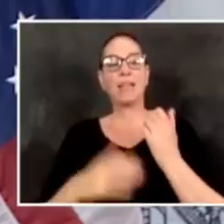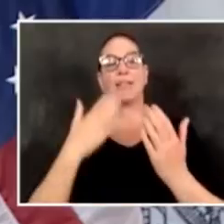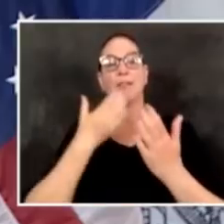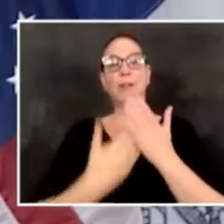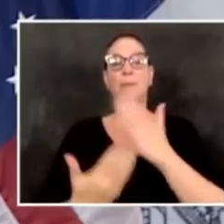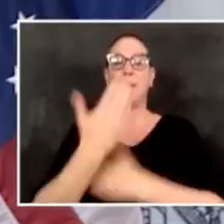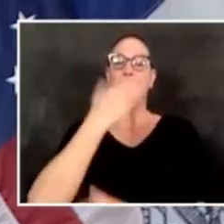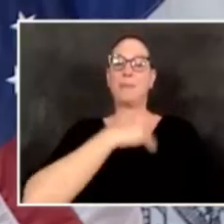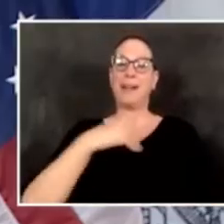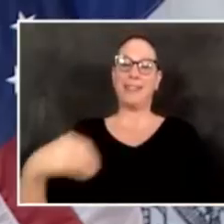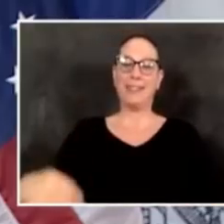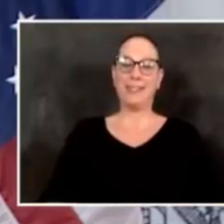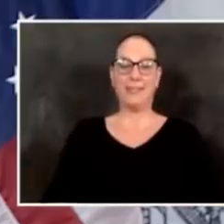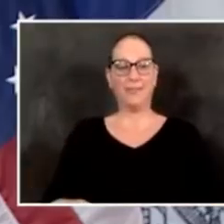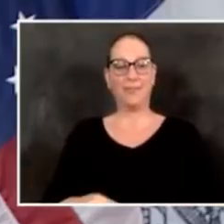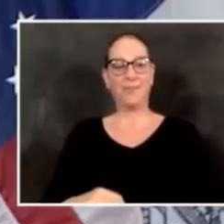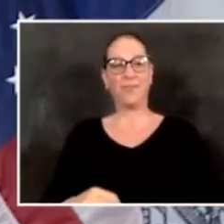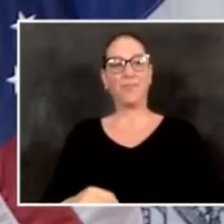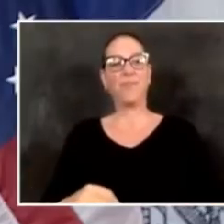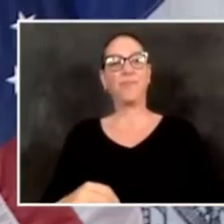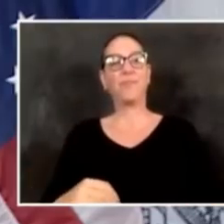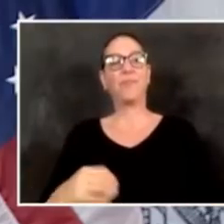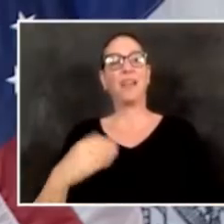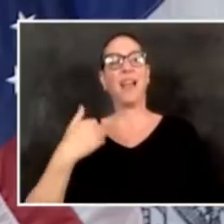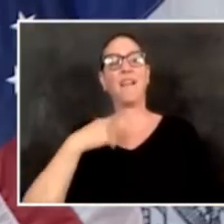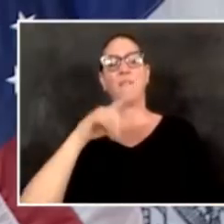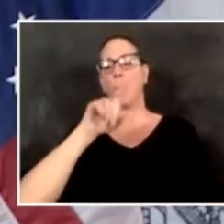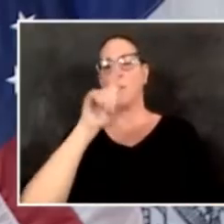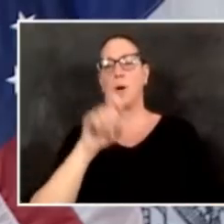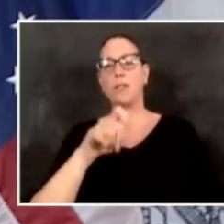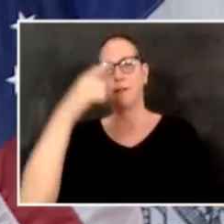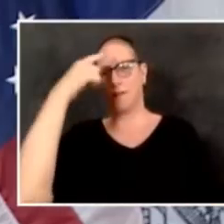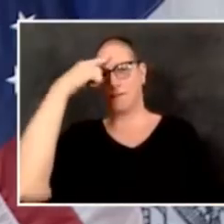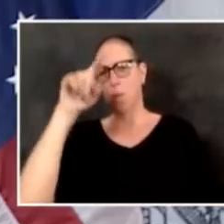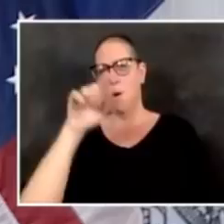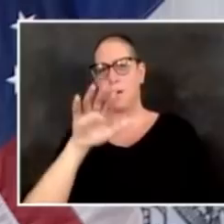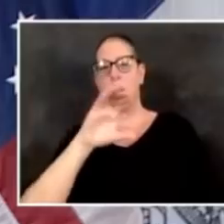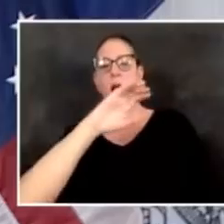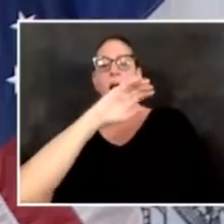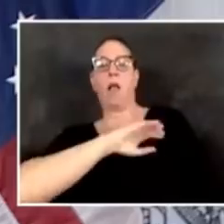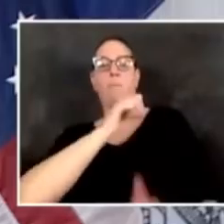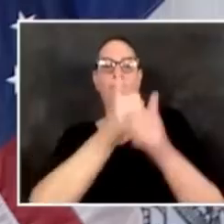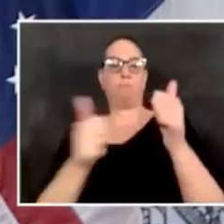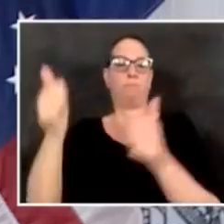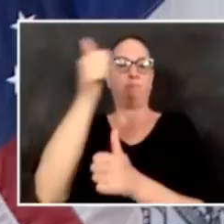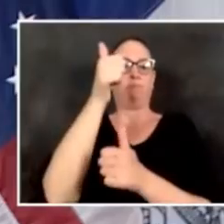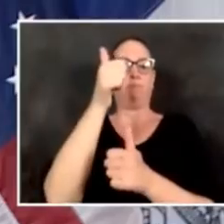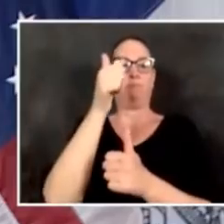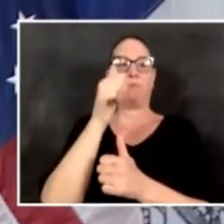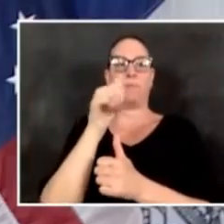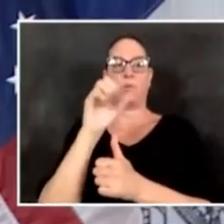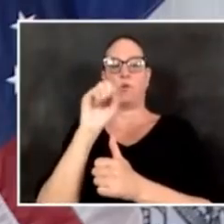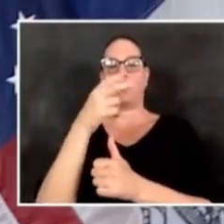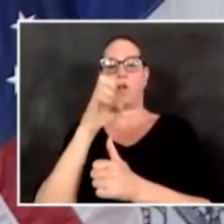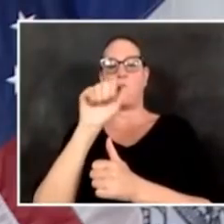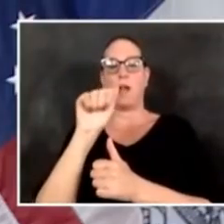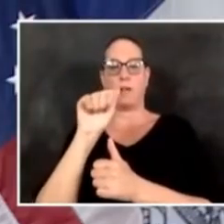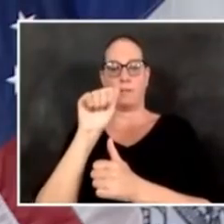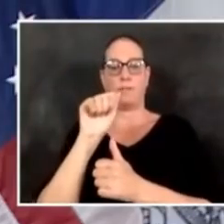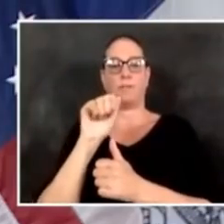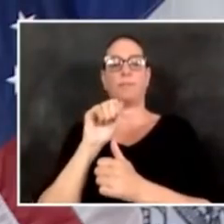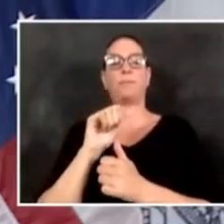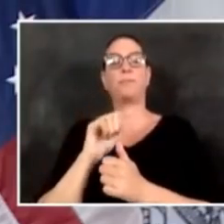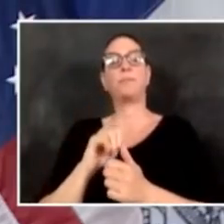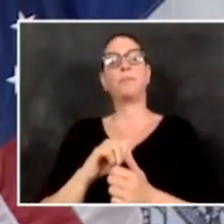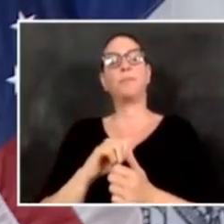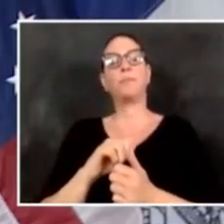I have a question actually for Commissioner Shea, and it pertains to